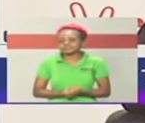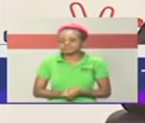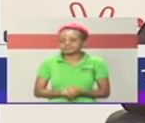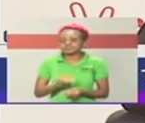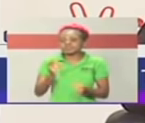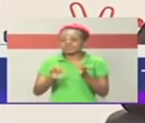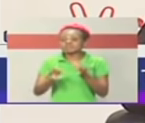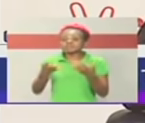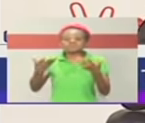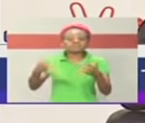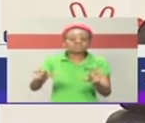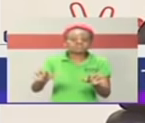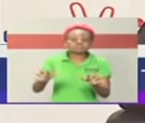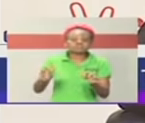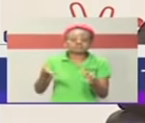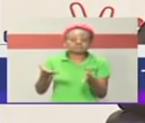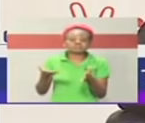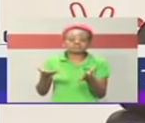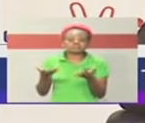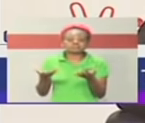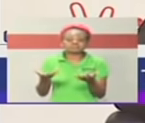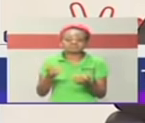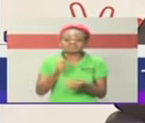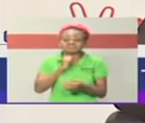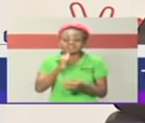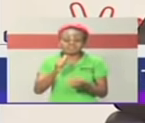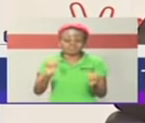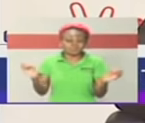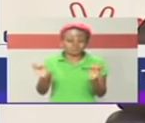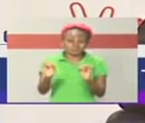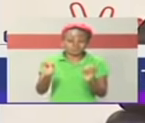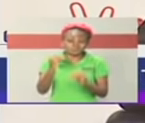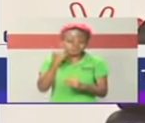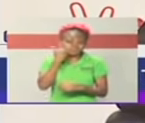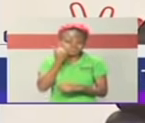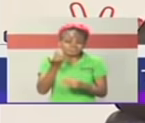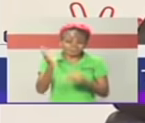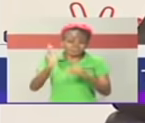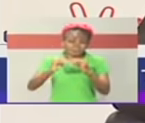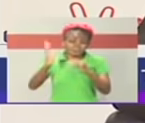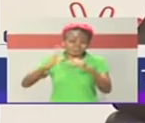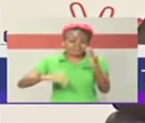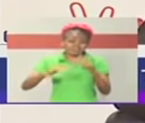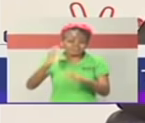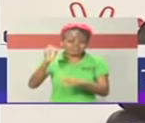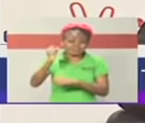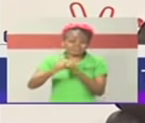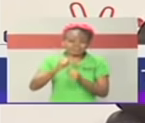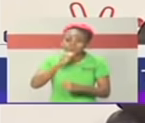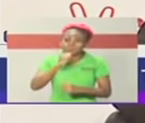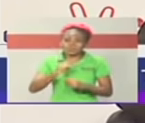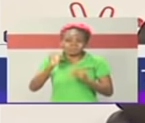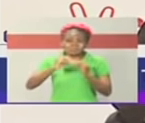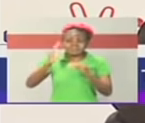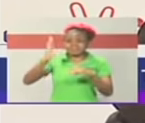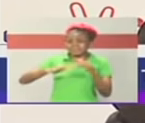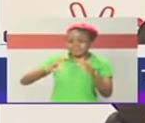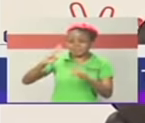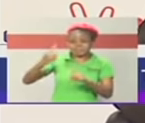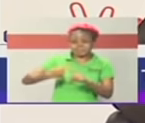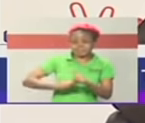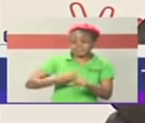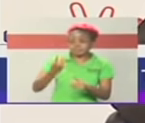post-menopausal, meaning that you haven't seen your period, you're over 50 years of age, and more than 6 months have passed, and you see bleeding for the first